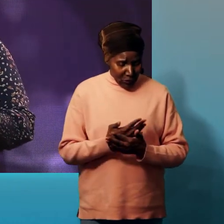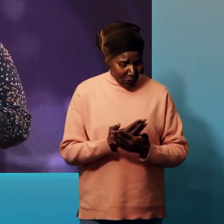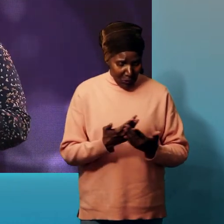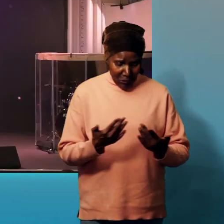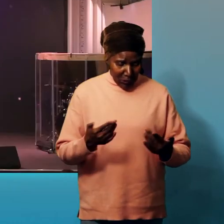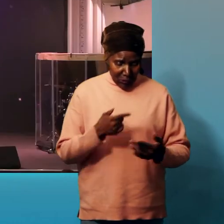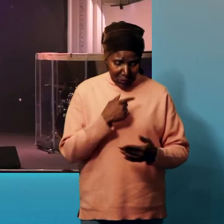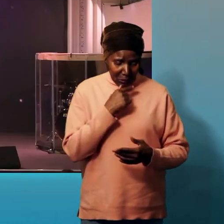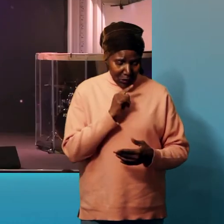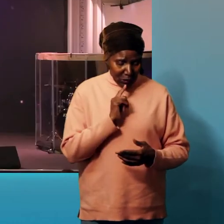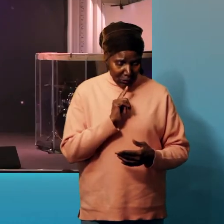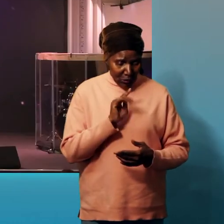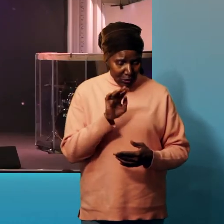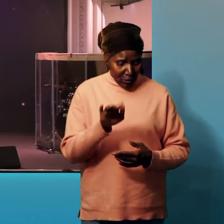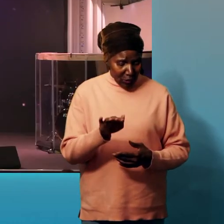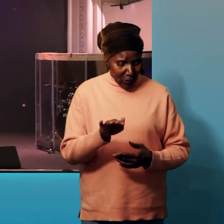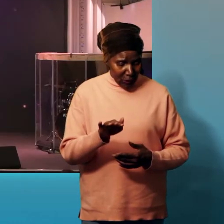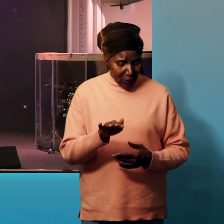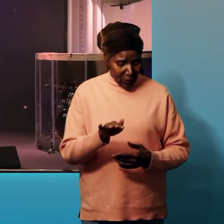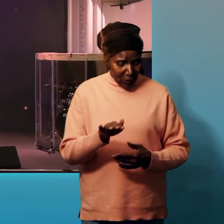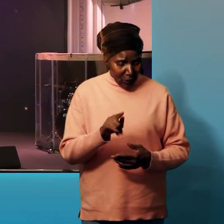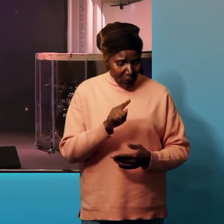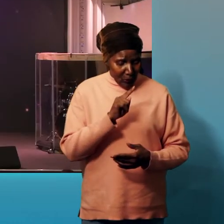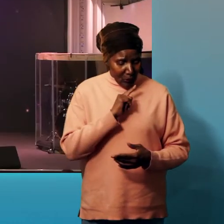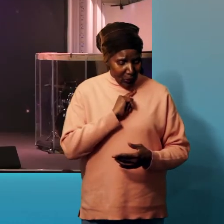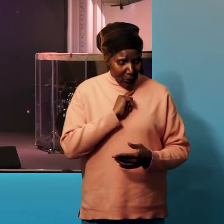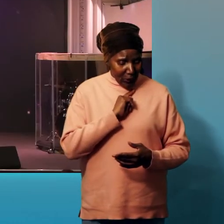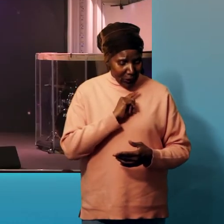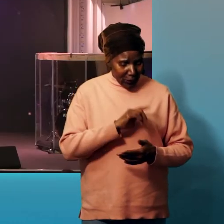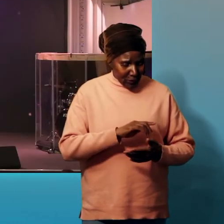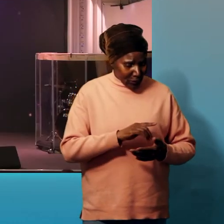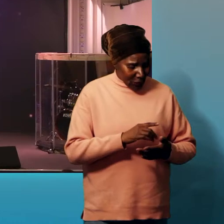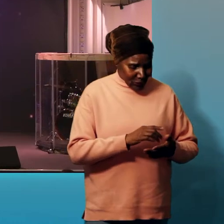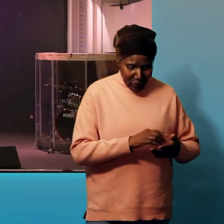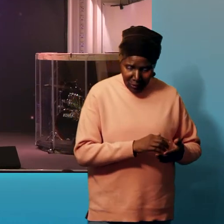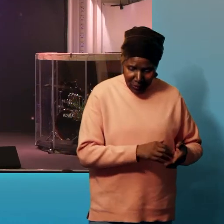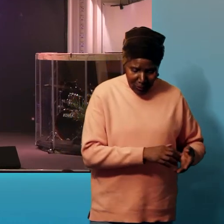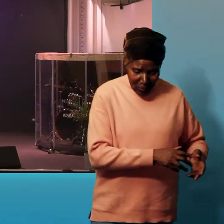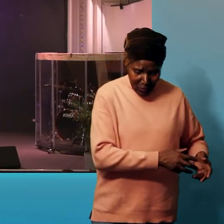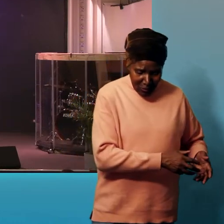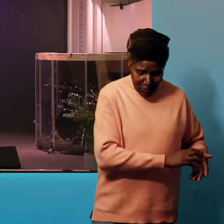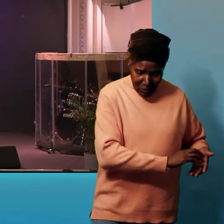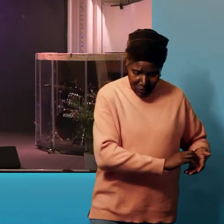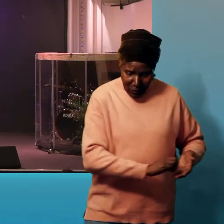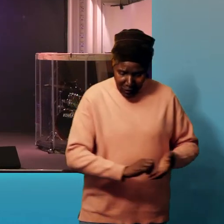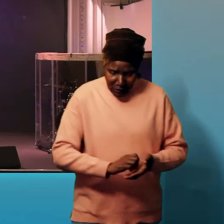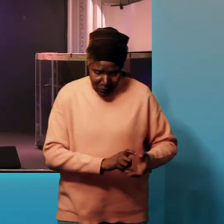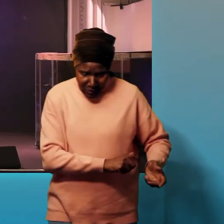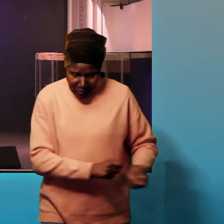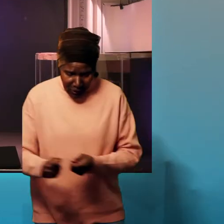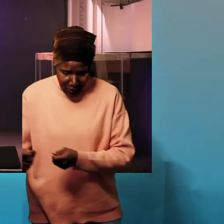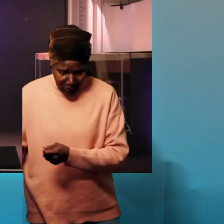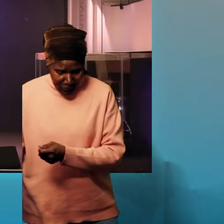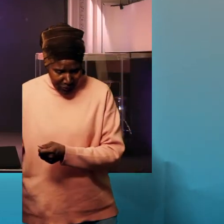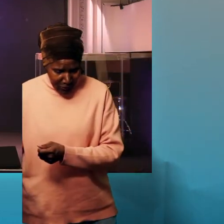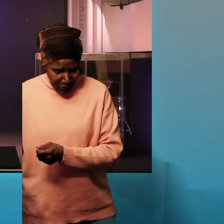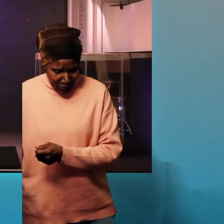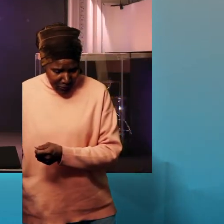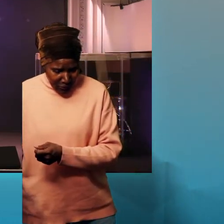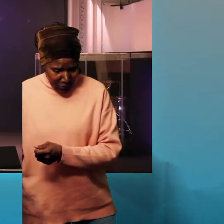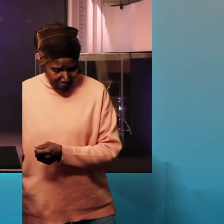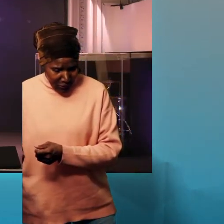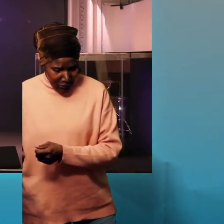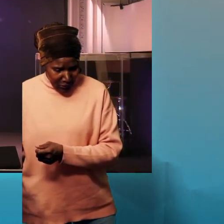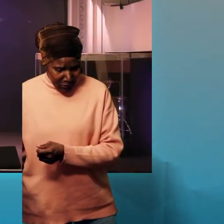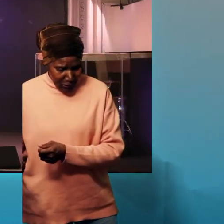as may be predicted, because he was stolen away. How did he feel? Where are my followers to shout on